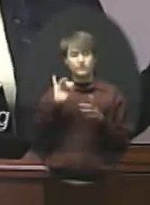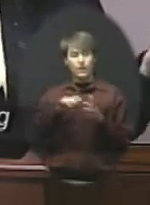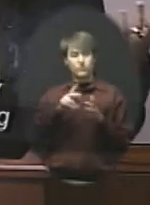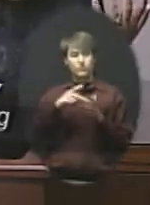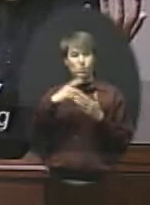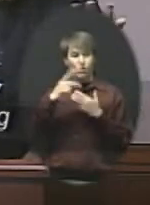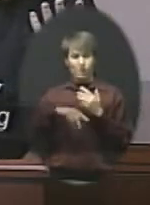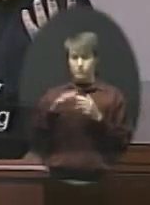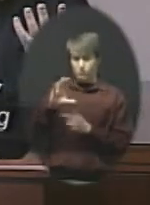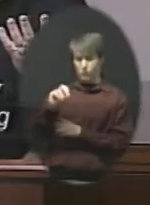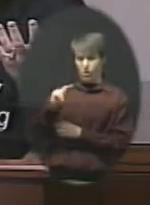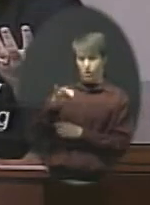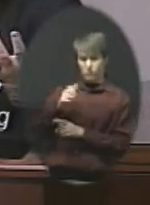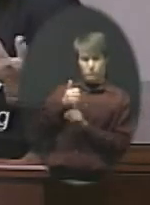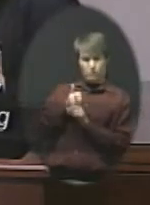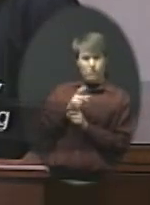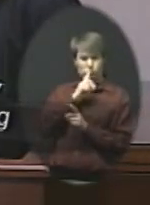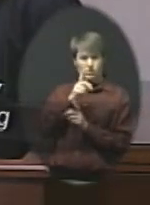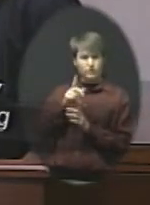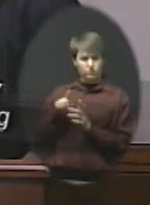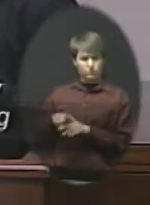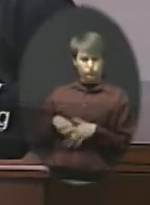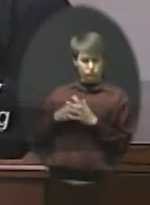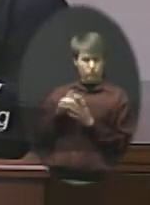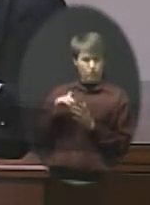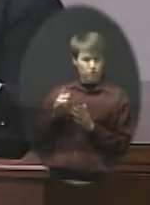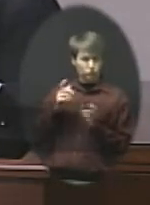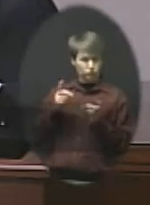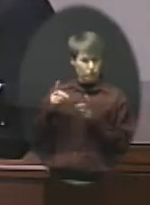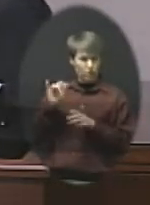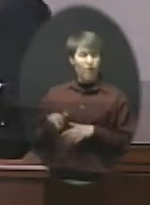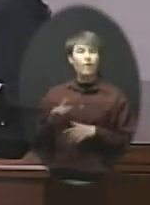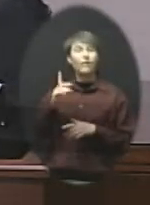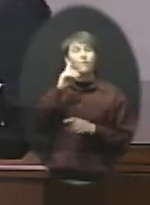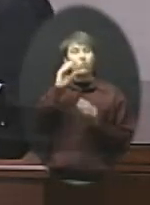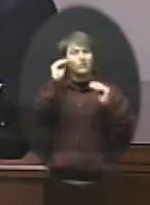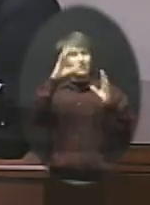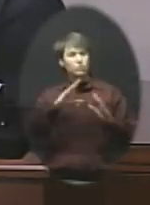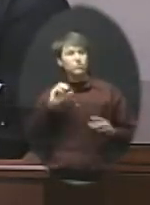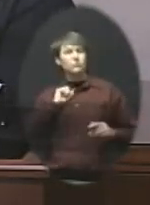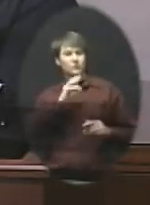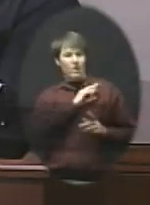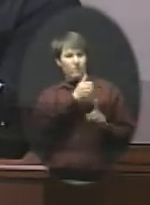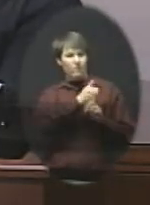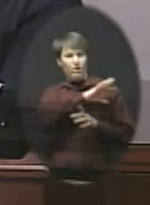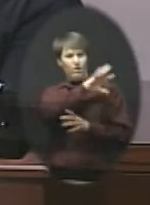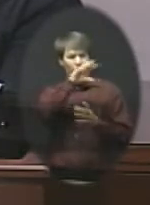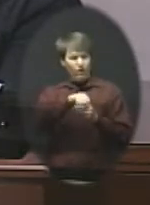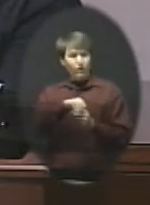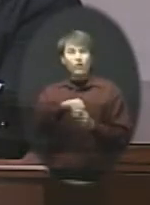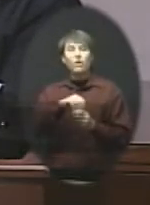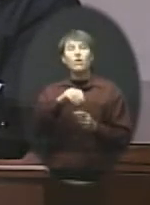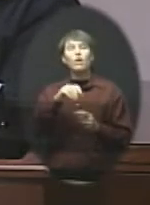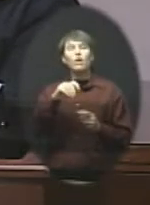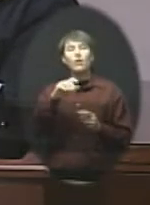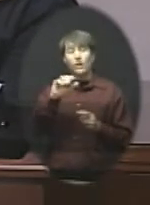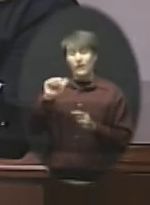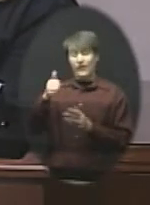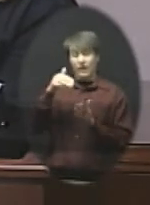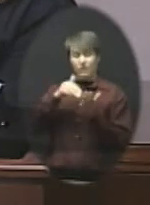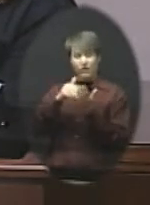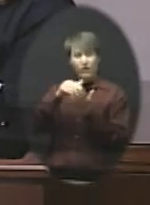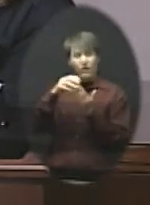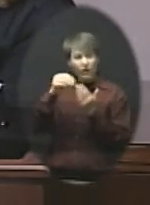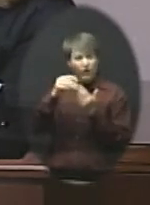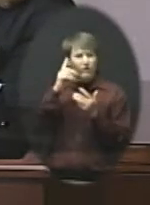Connie is actually heading up and directing that to get our teachers and our staff involved in what are we going to spend the $10 million worth